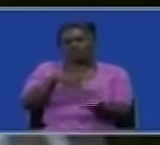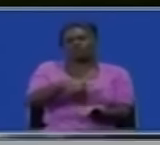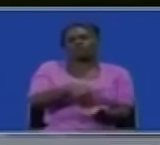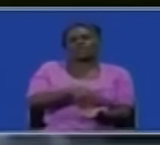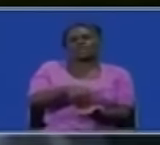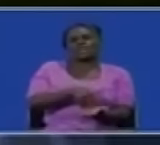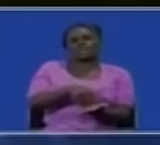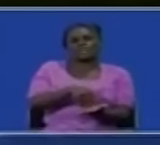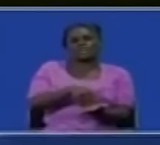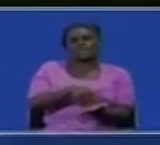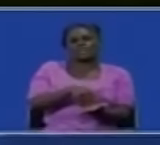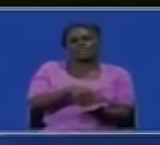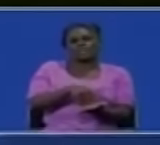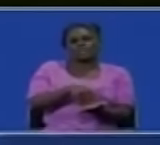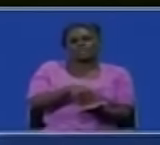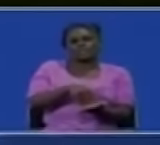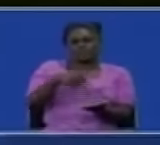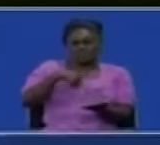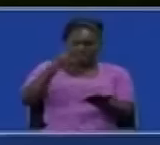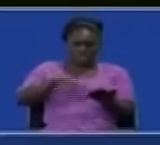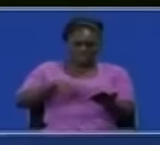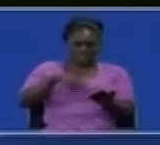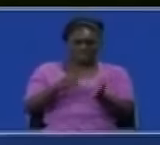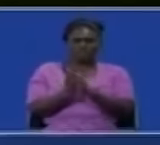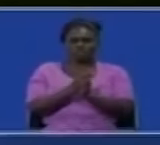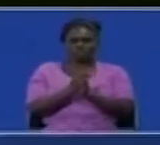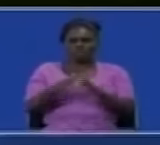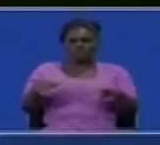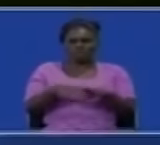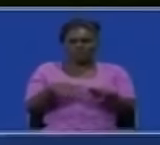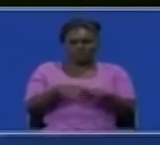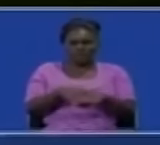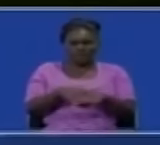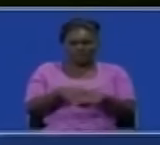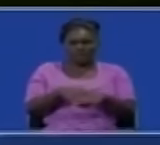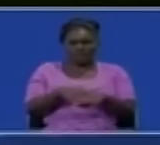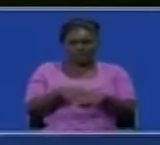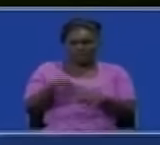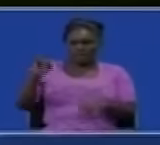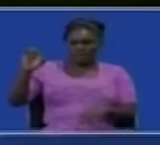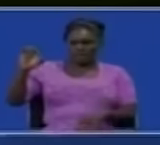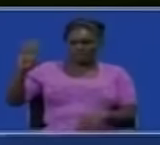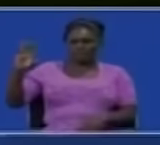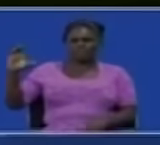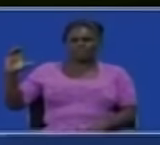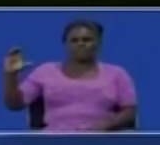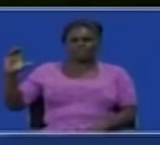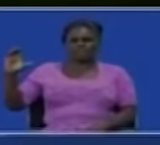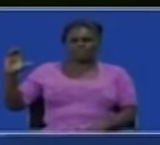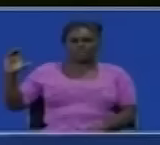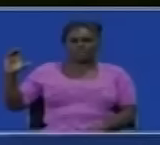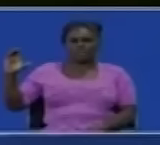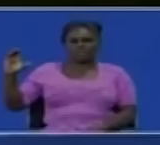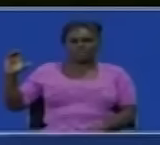weaknesses. I was reading today an article by a member of the IEBC. He